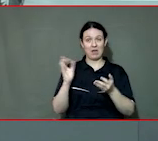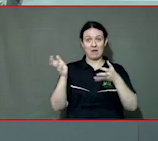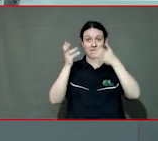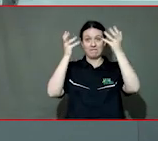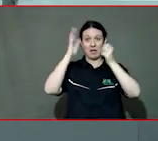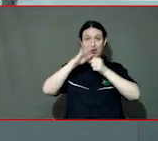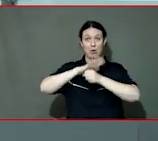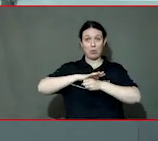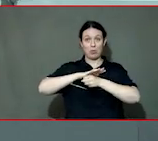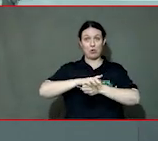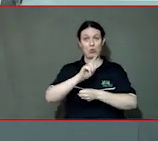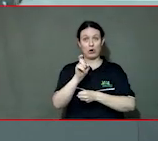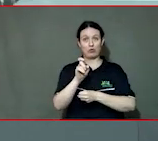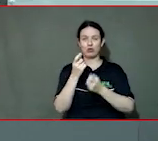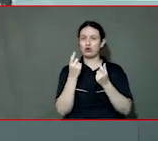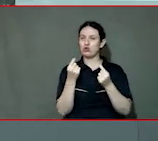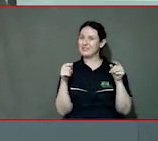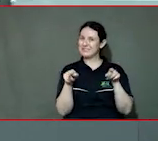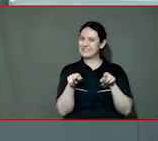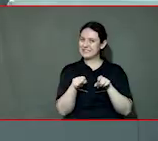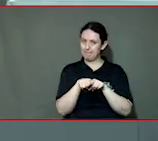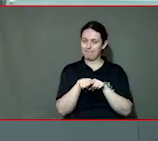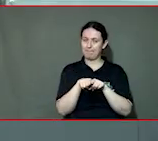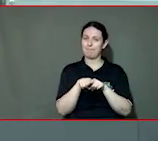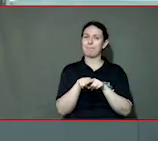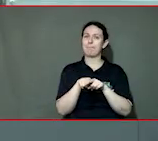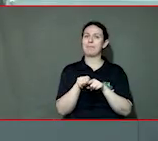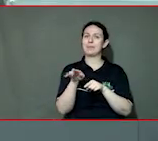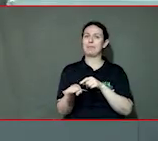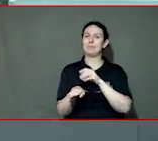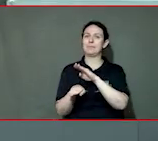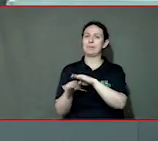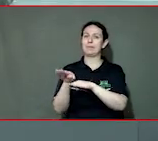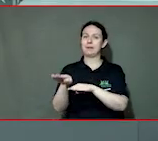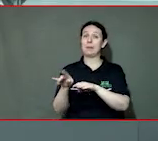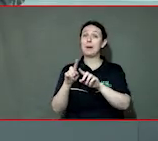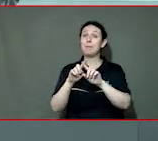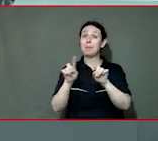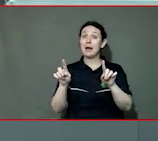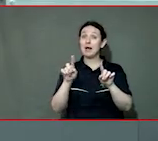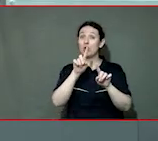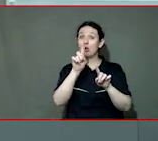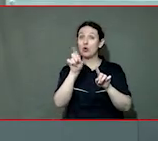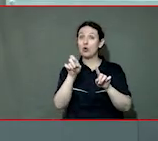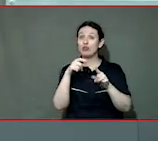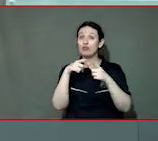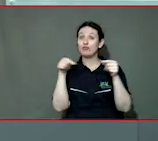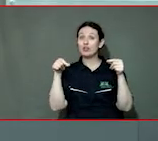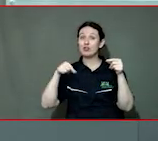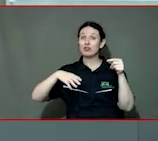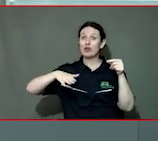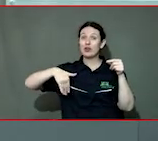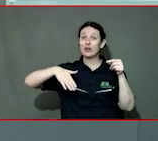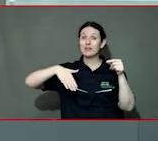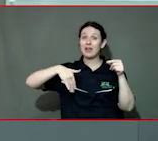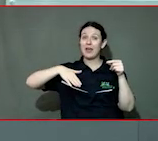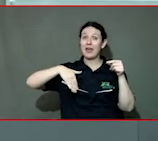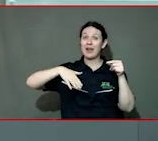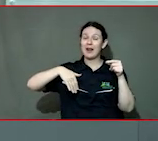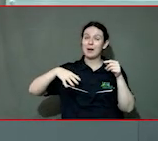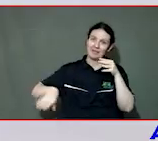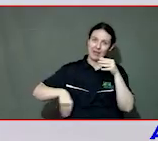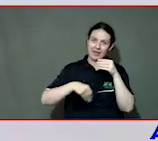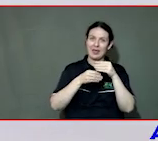do exactly the same. But now you haven't completed your question. You're going to say here that